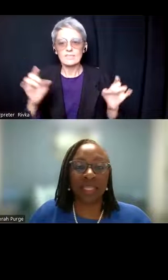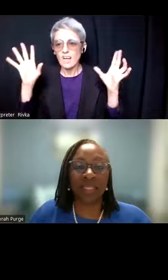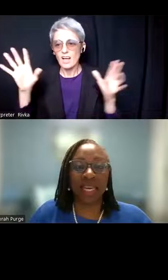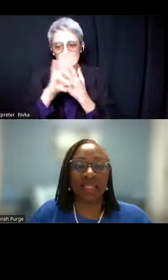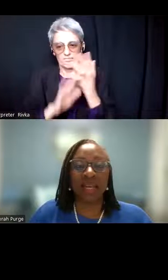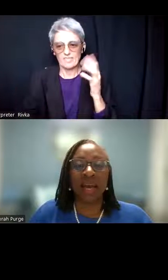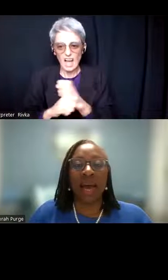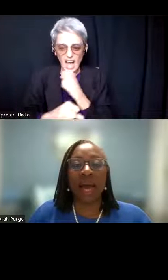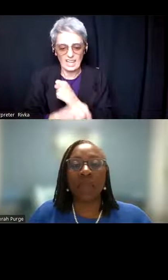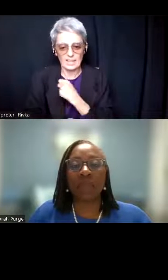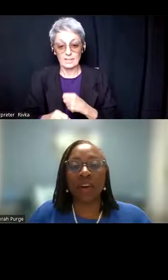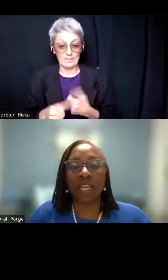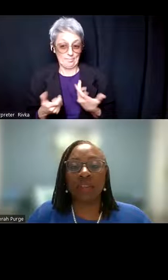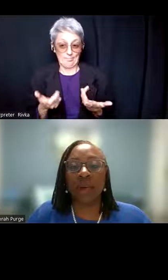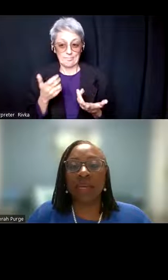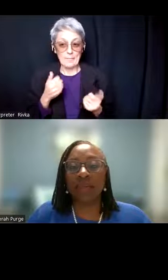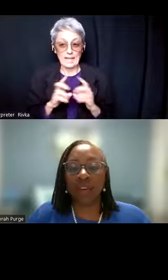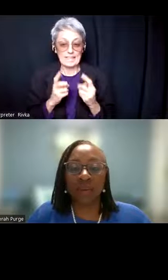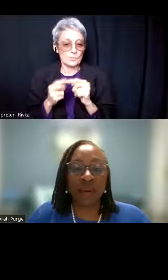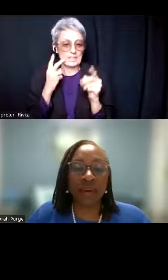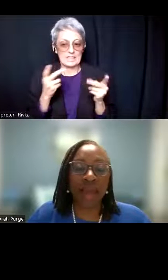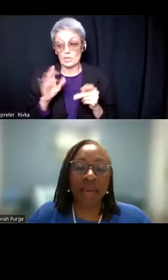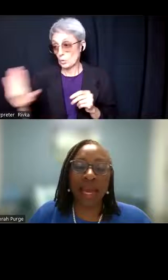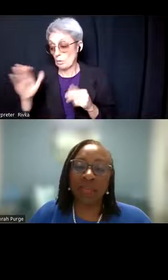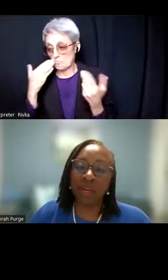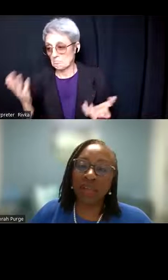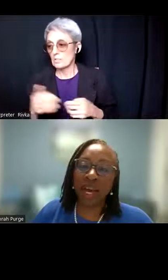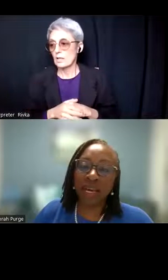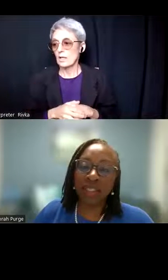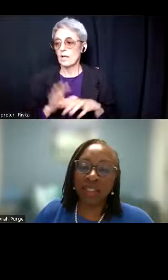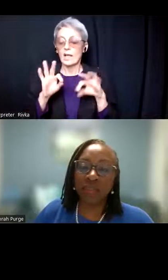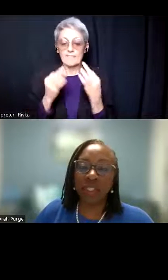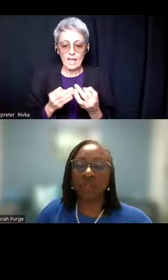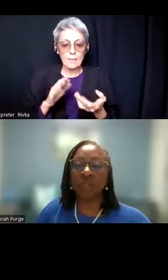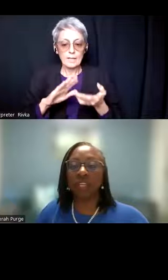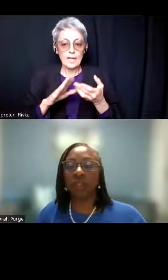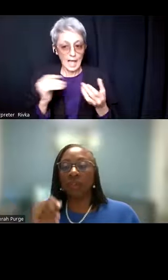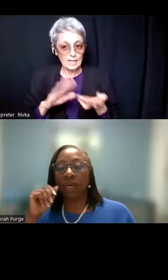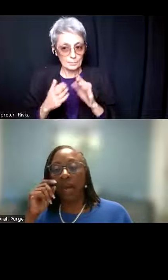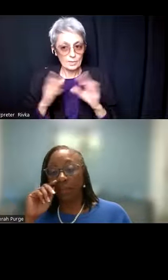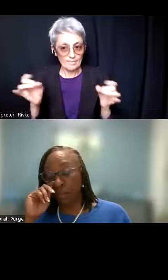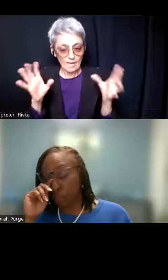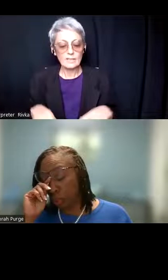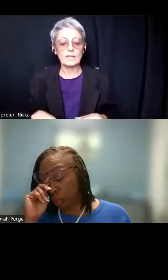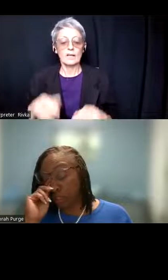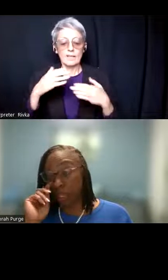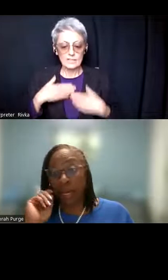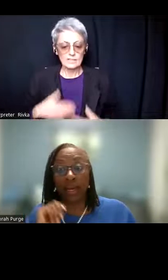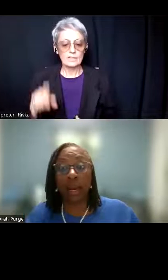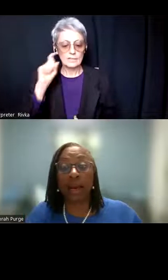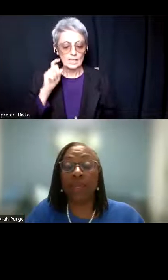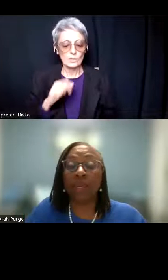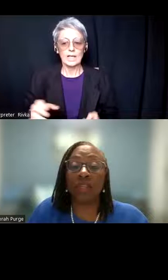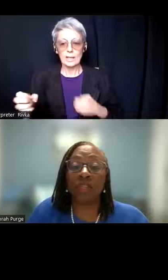some of these things. There is family and community violence. There's physical, sexual, emotional,